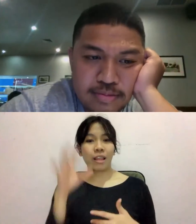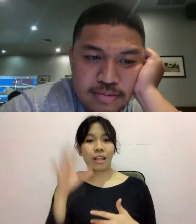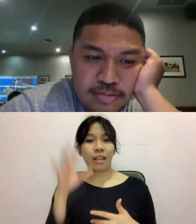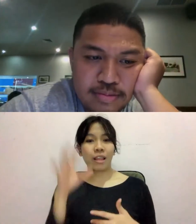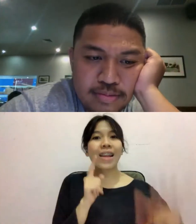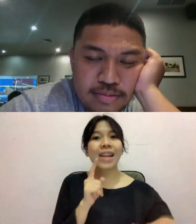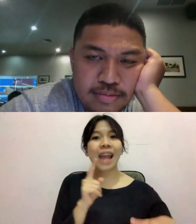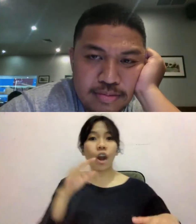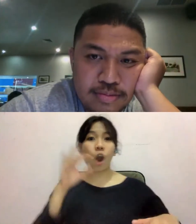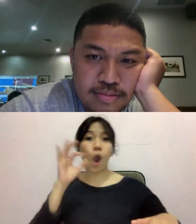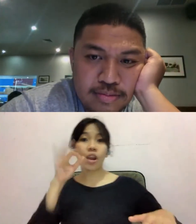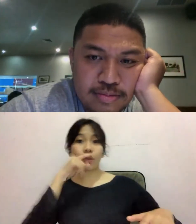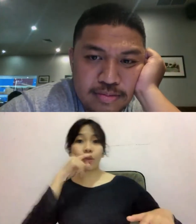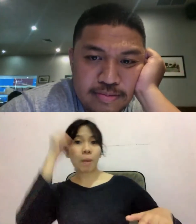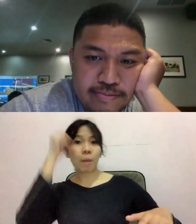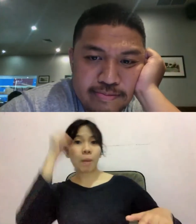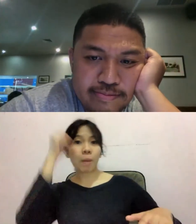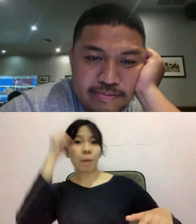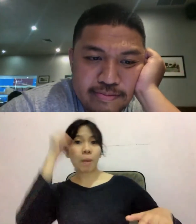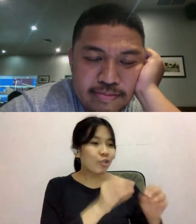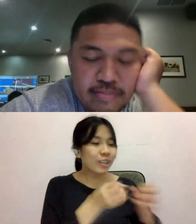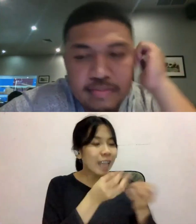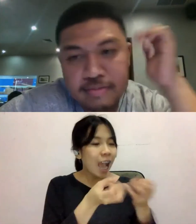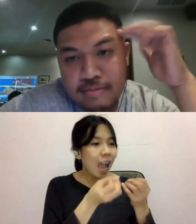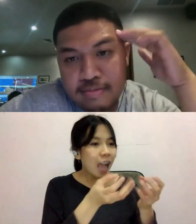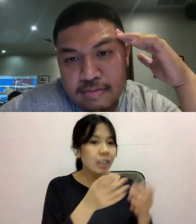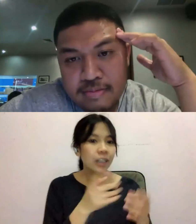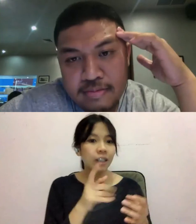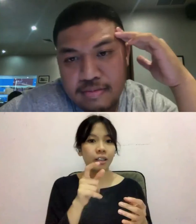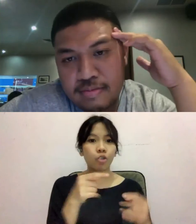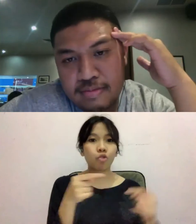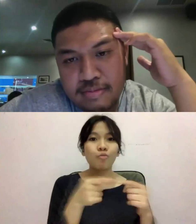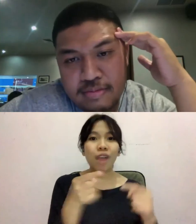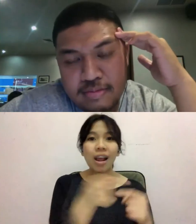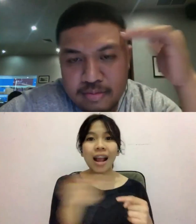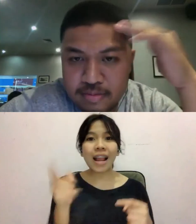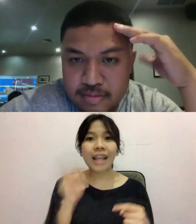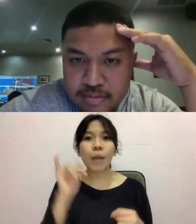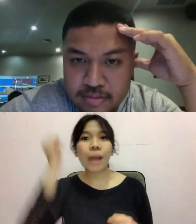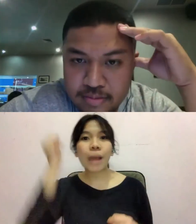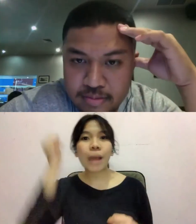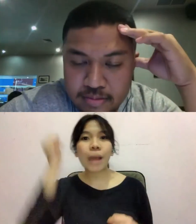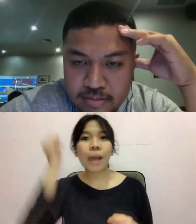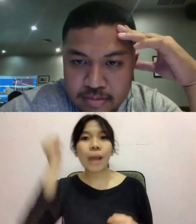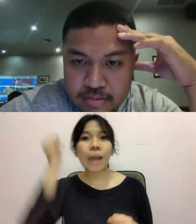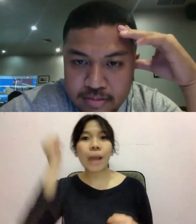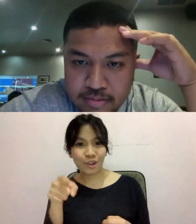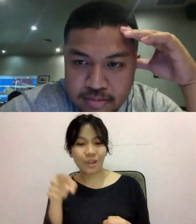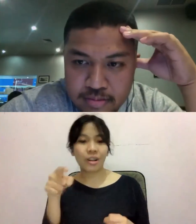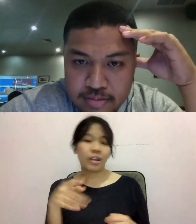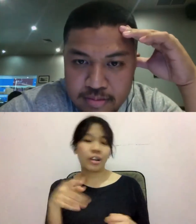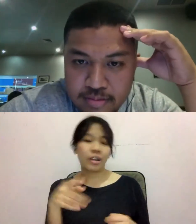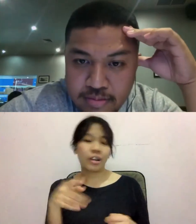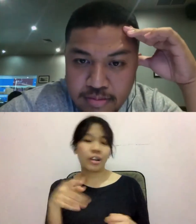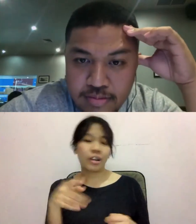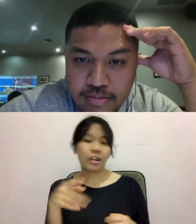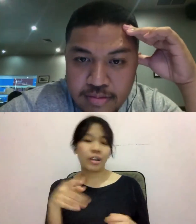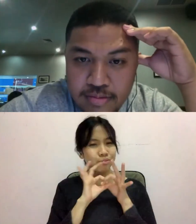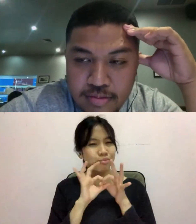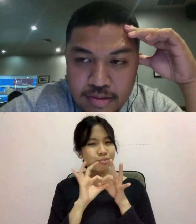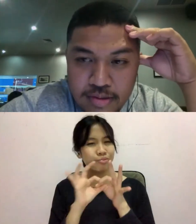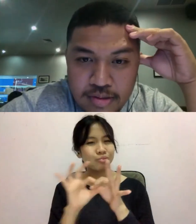relationship with your mother, for example, and that's the predicament for long-term relationships as well.